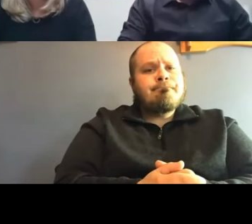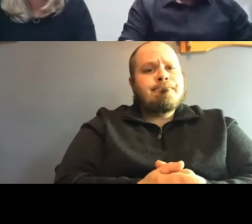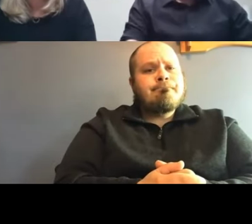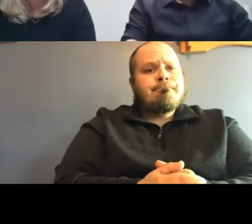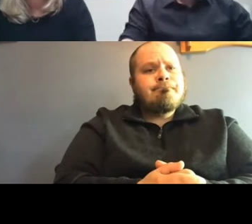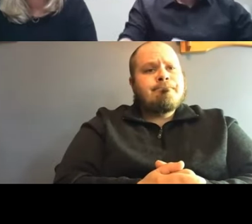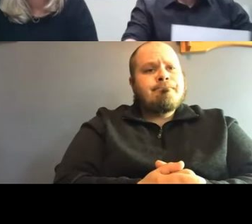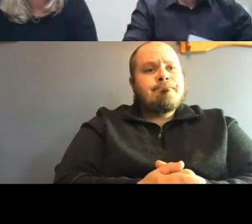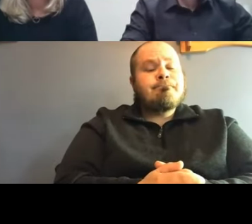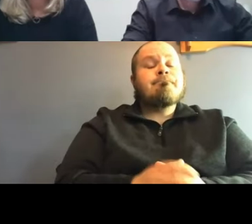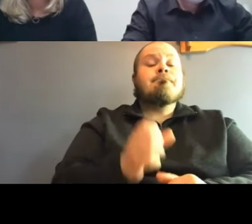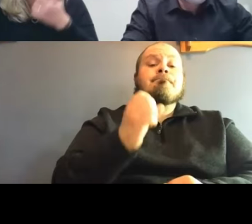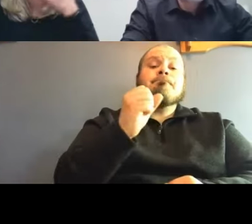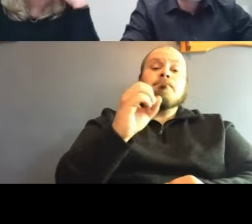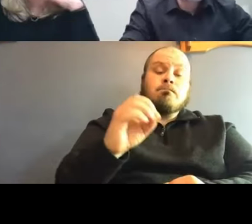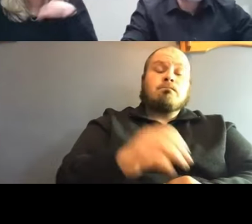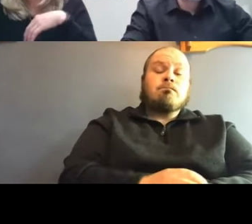So